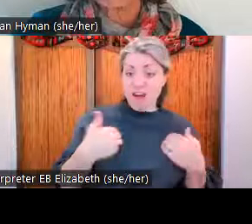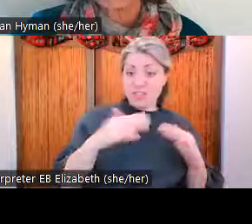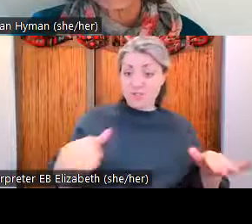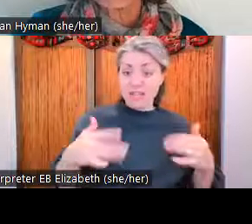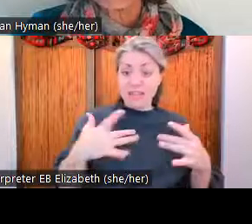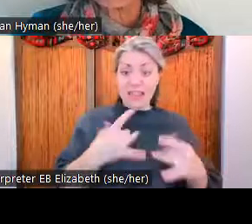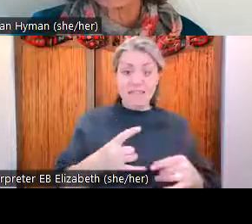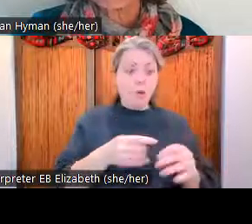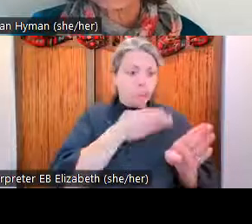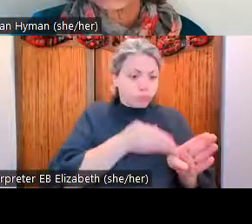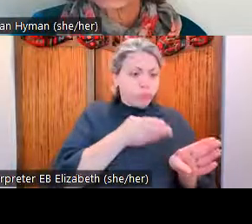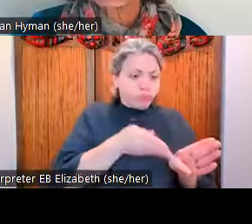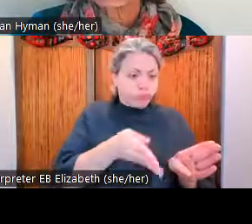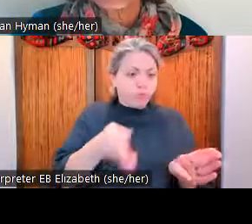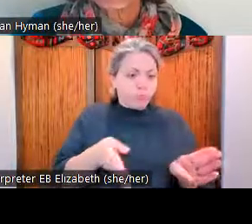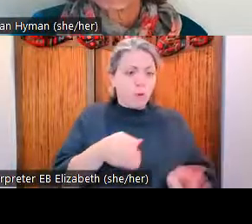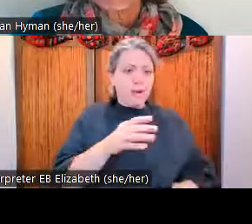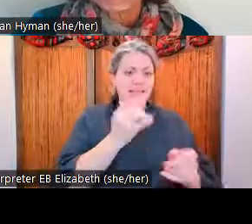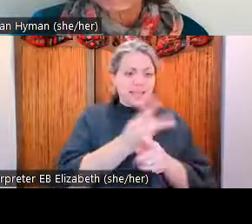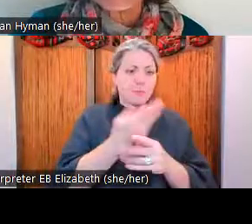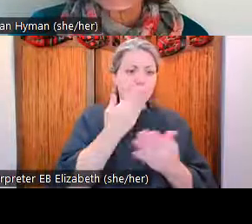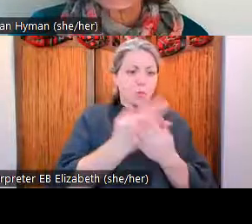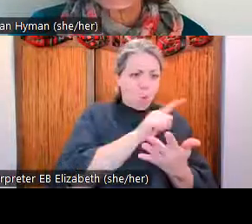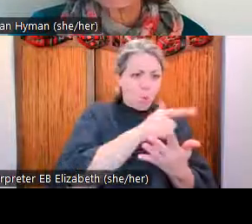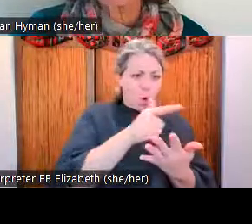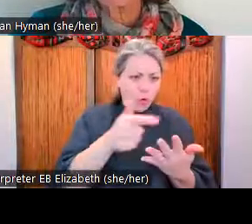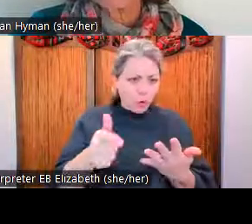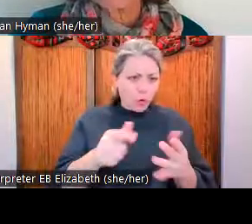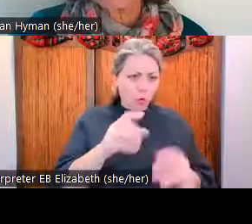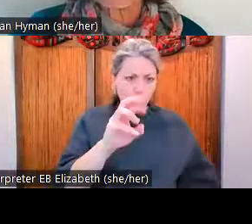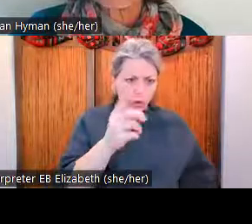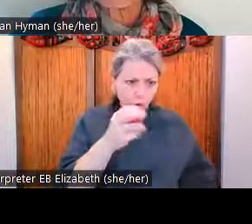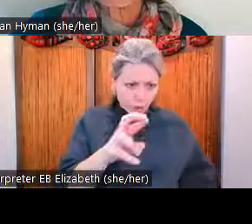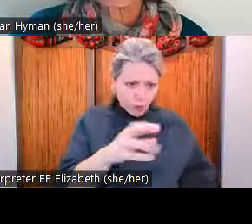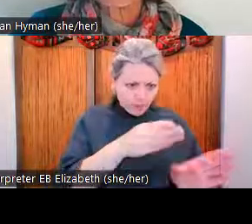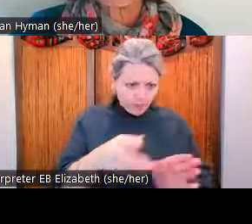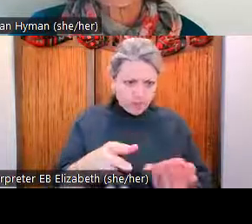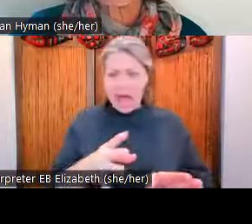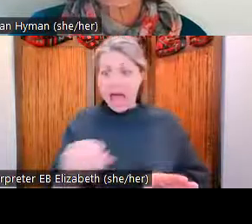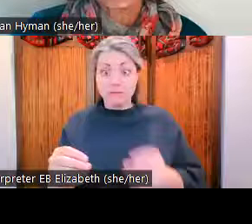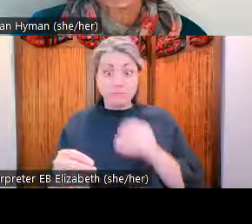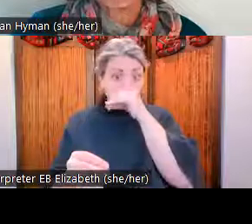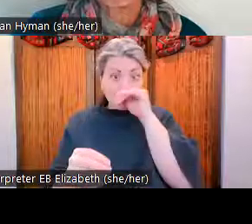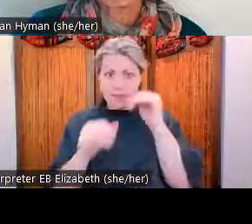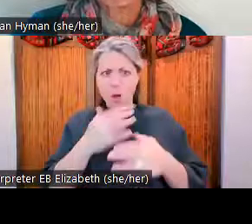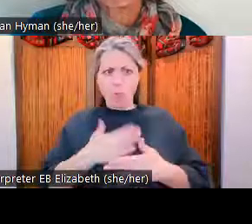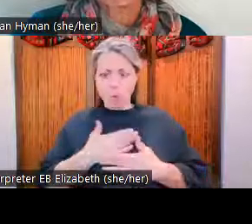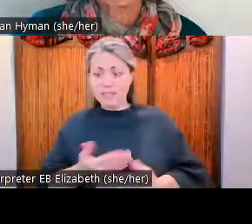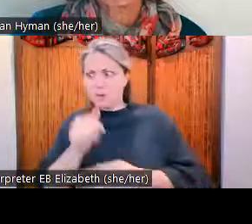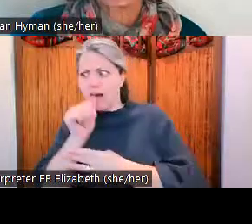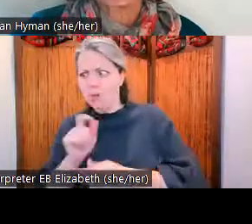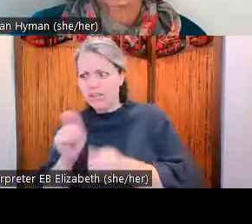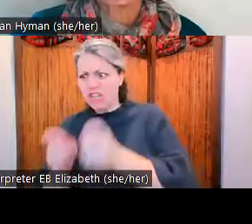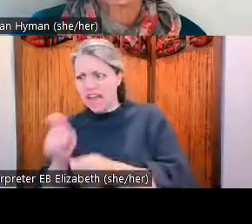similar. Ordering and being unwilling to tolerate change is something that may be worth